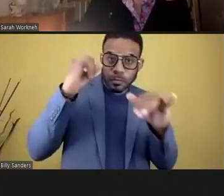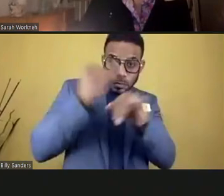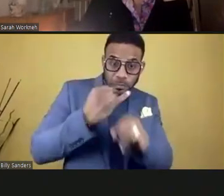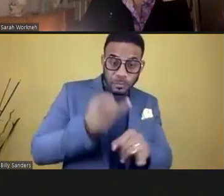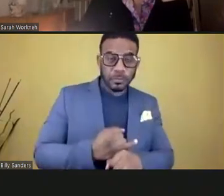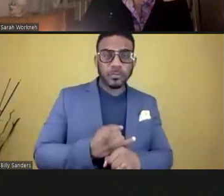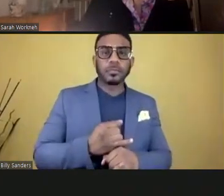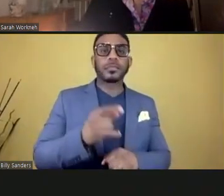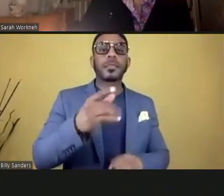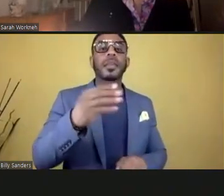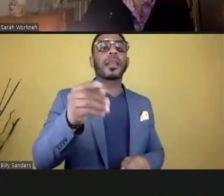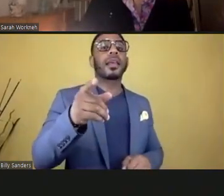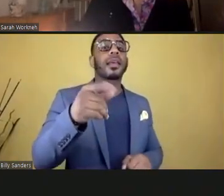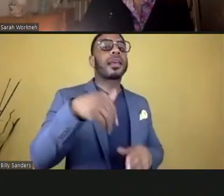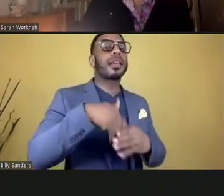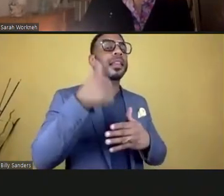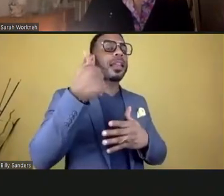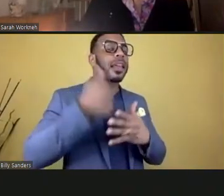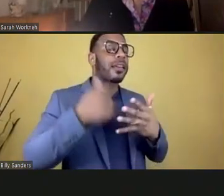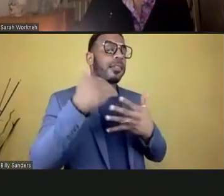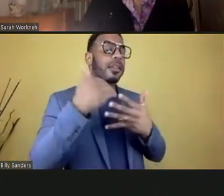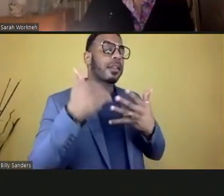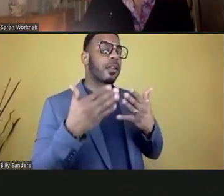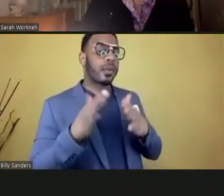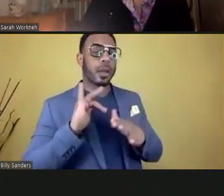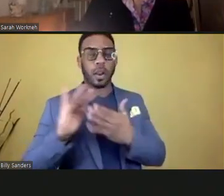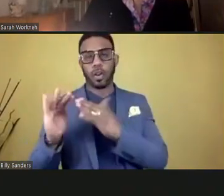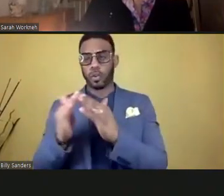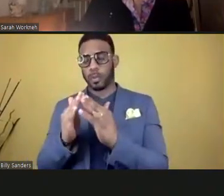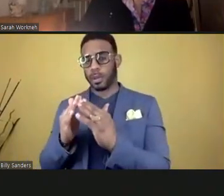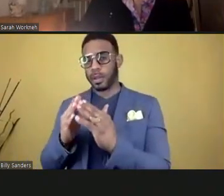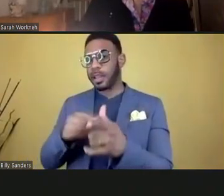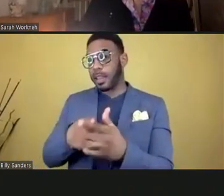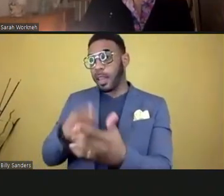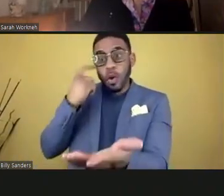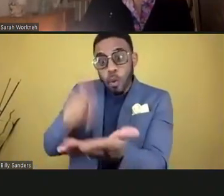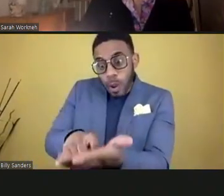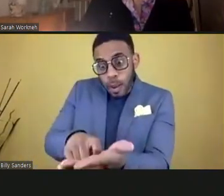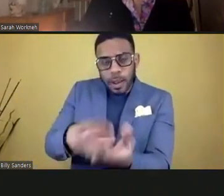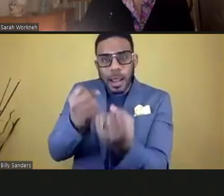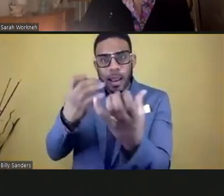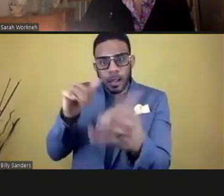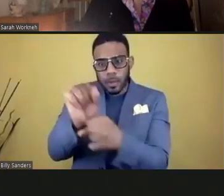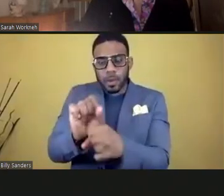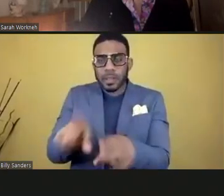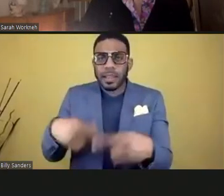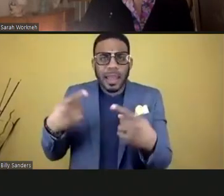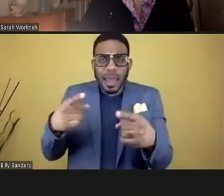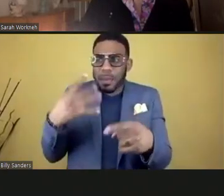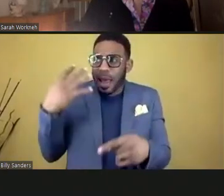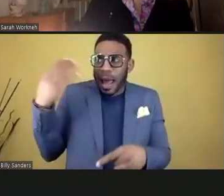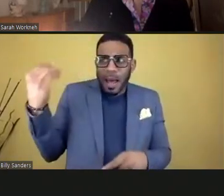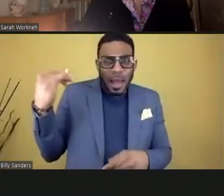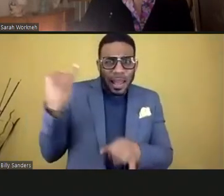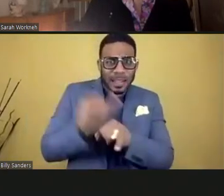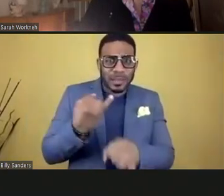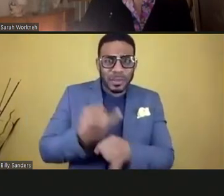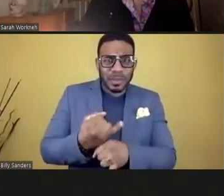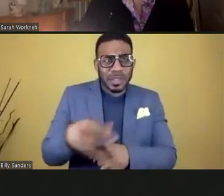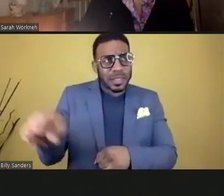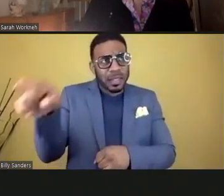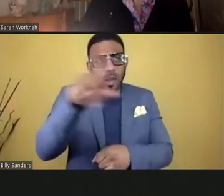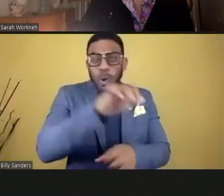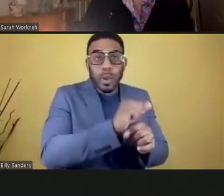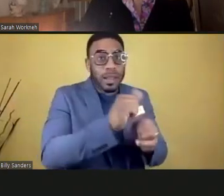institution and in every single way in our community. And then recognizing that a lot of this work is happening outside of the institution